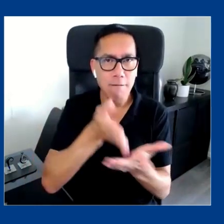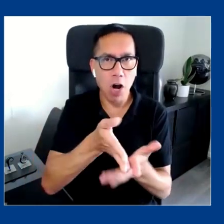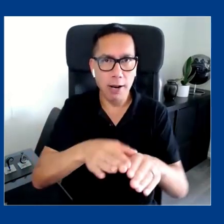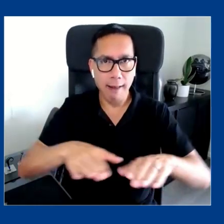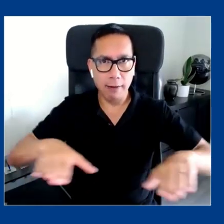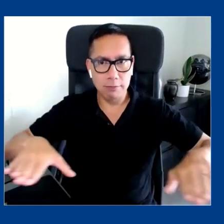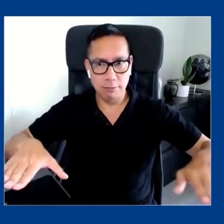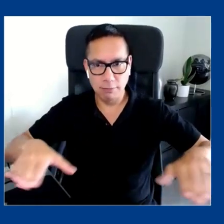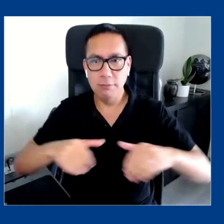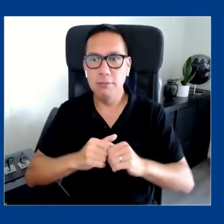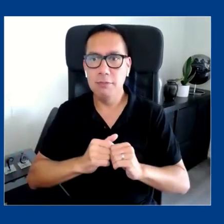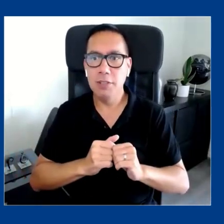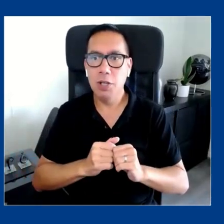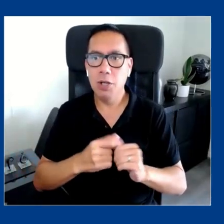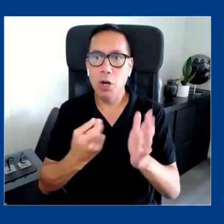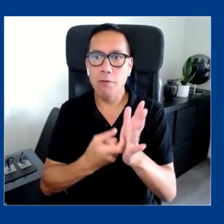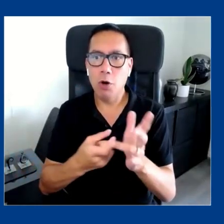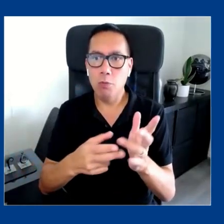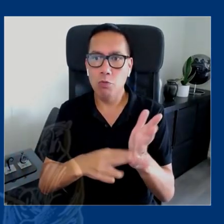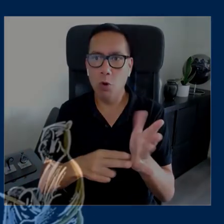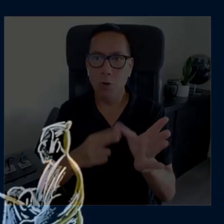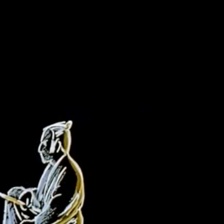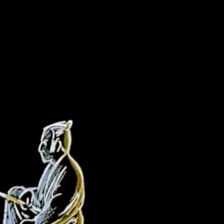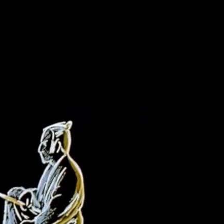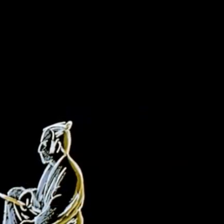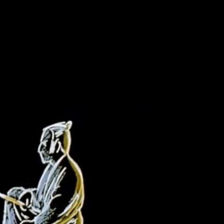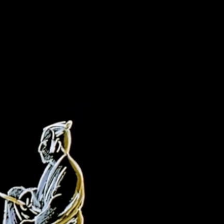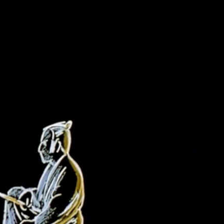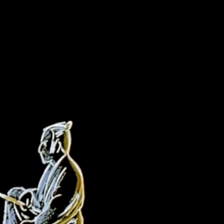distributed by Ronan Films.